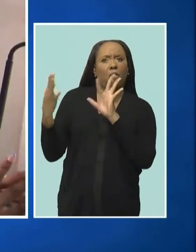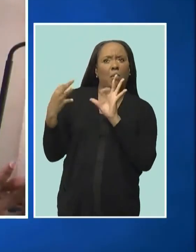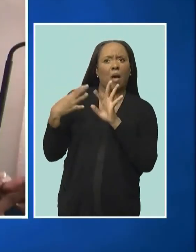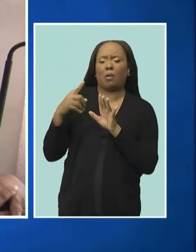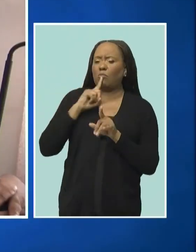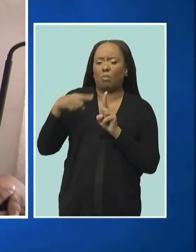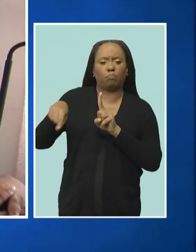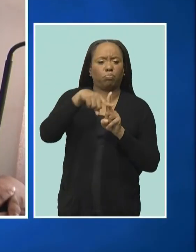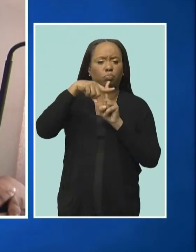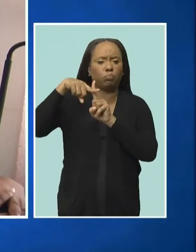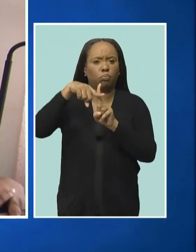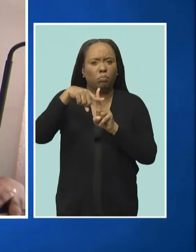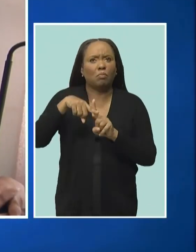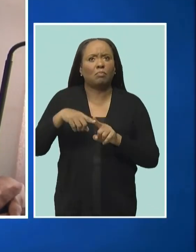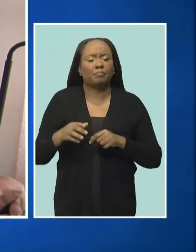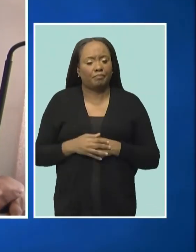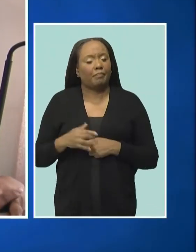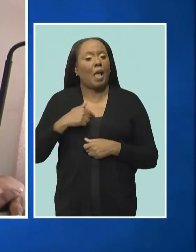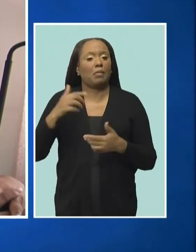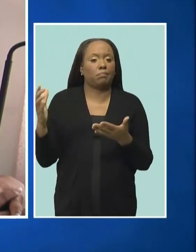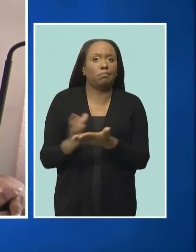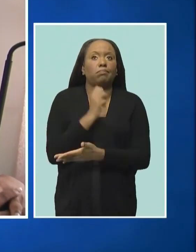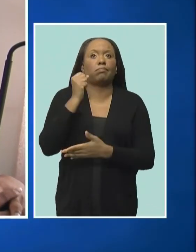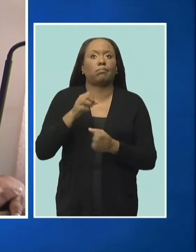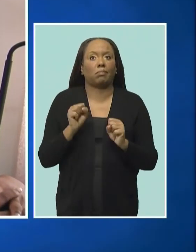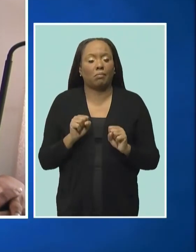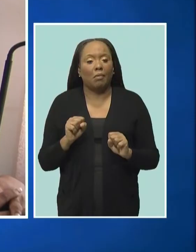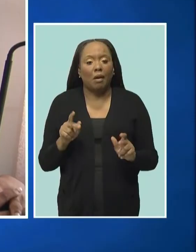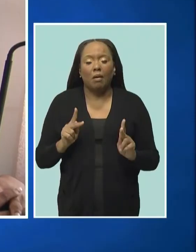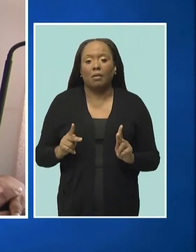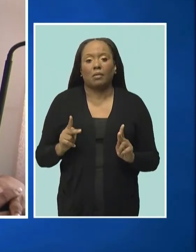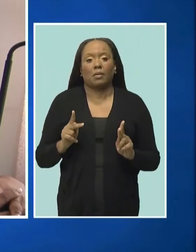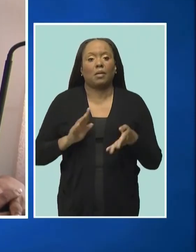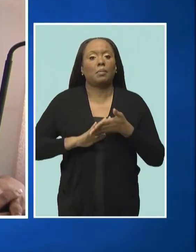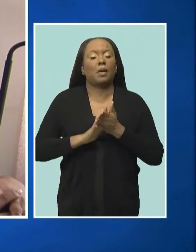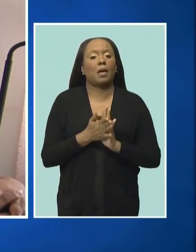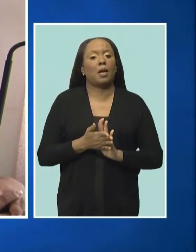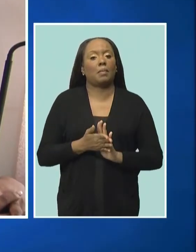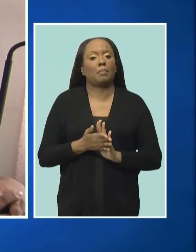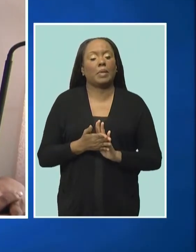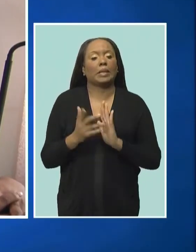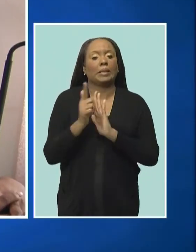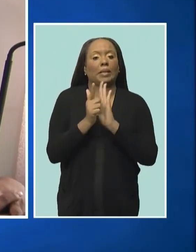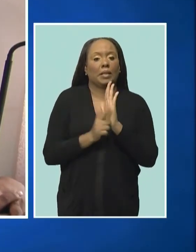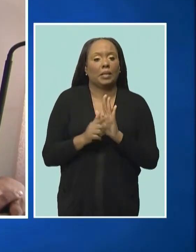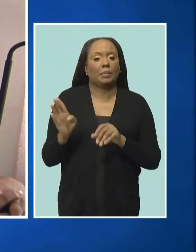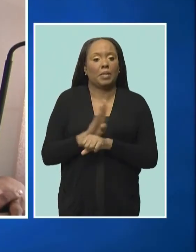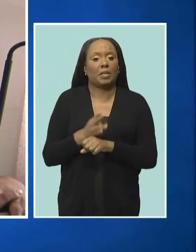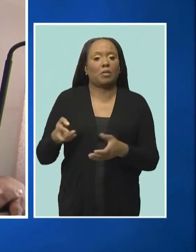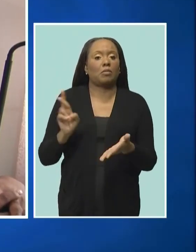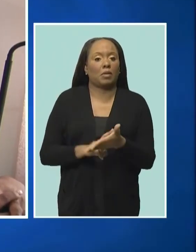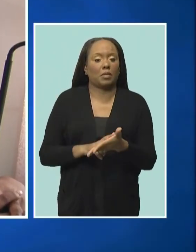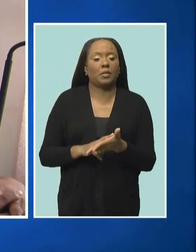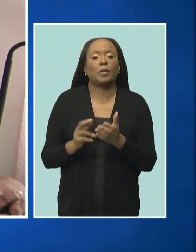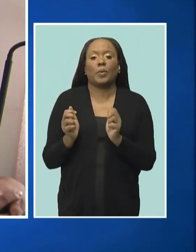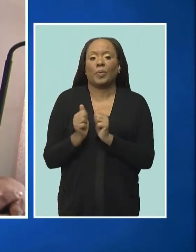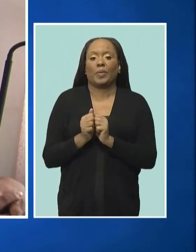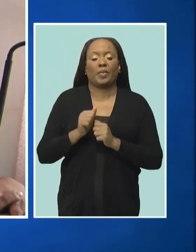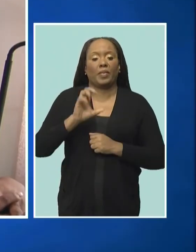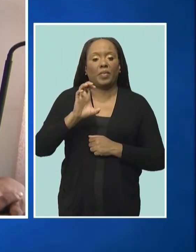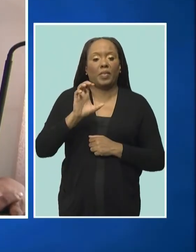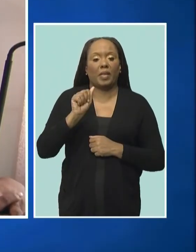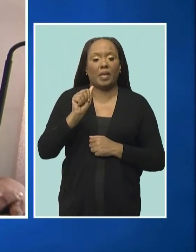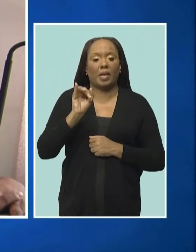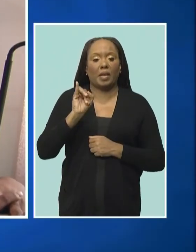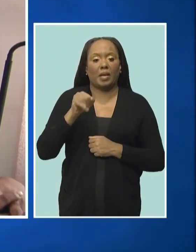positive, and I would have taken that opportunity to make my business to become a legitimate business by registering my business with Kaipo and sought